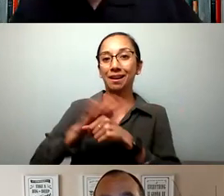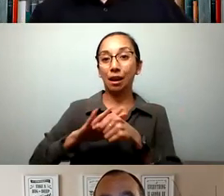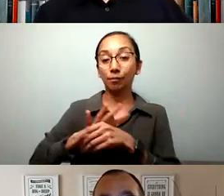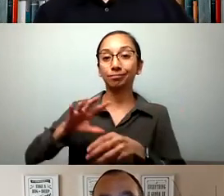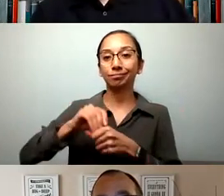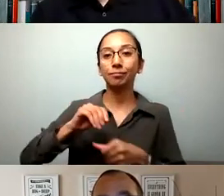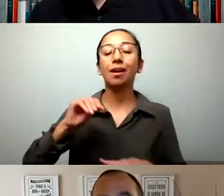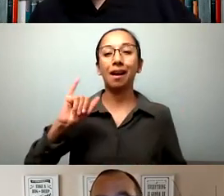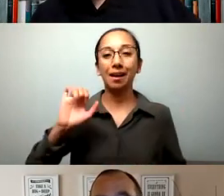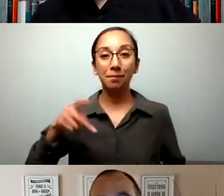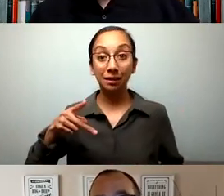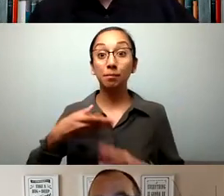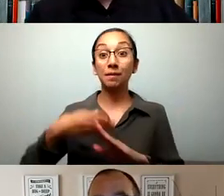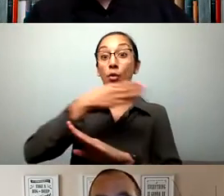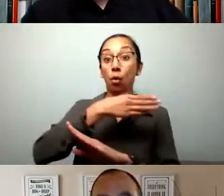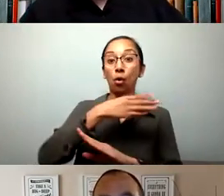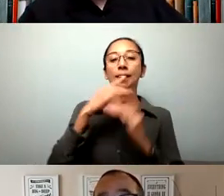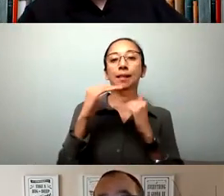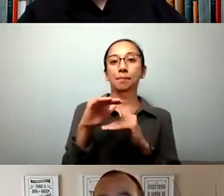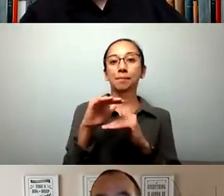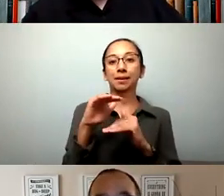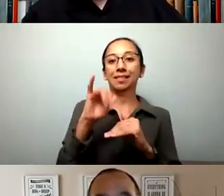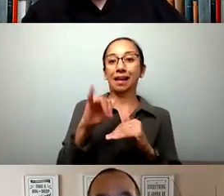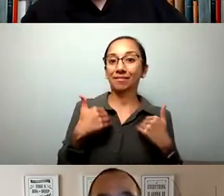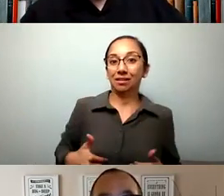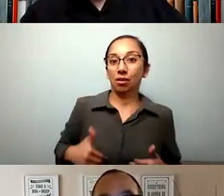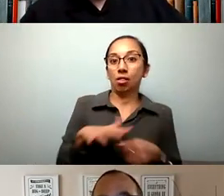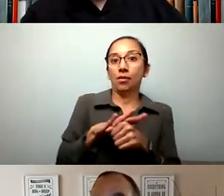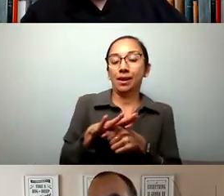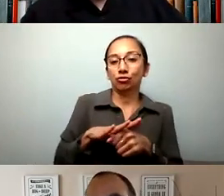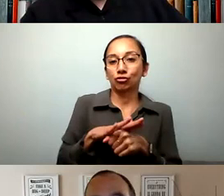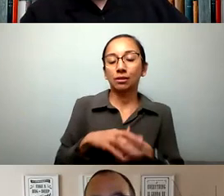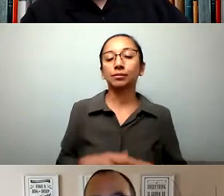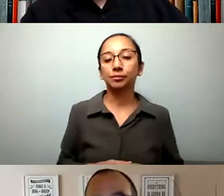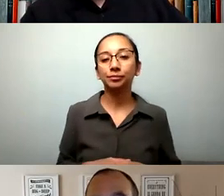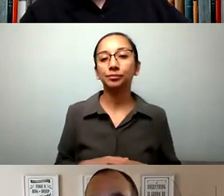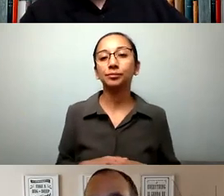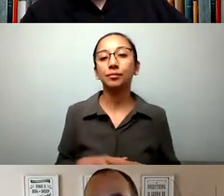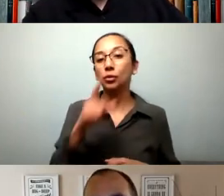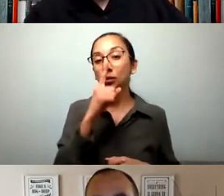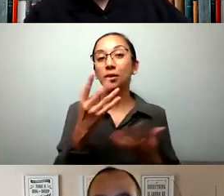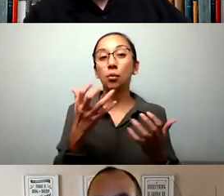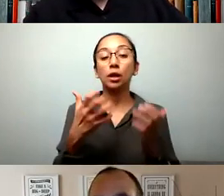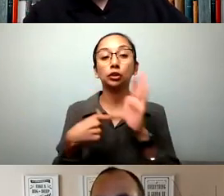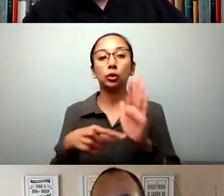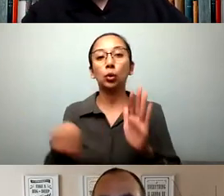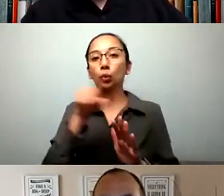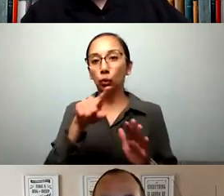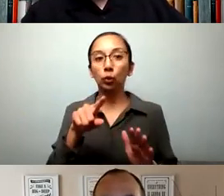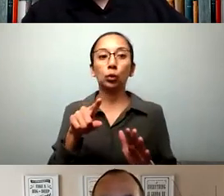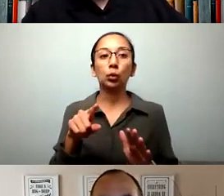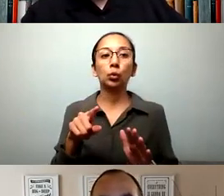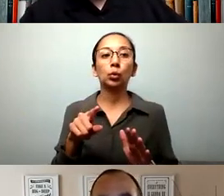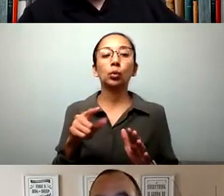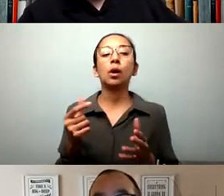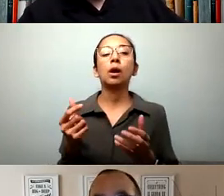IEP, whereas before you were limited to that physical location. So I just wanted to give you a glimpse of where we are in conducting our virtual